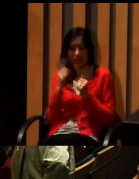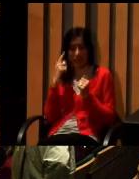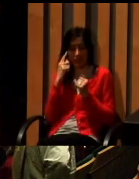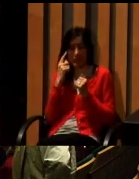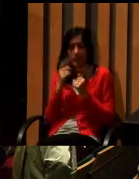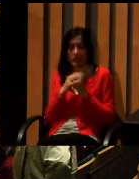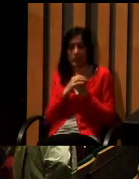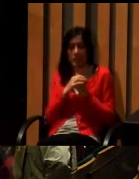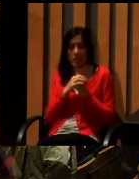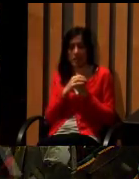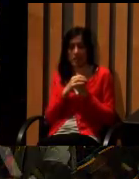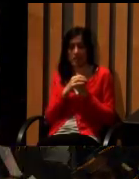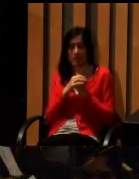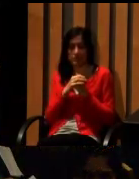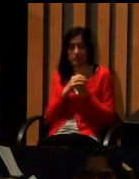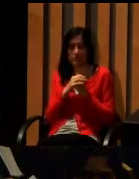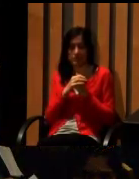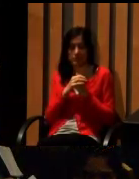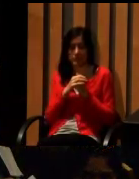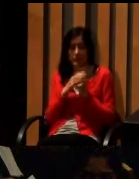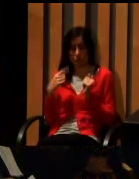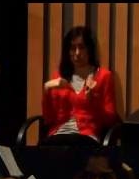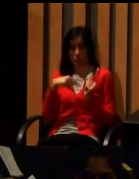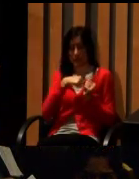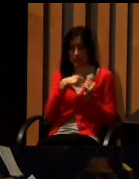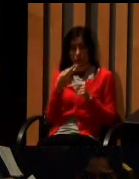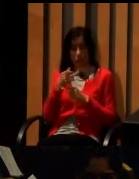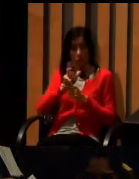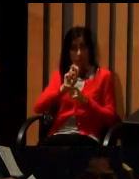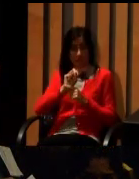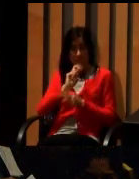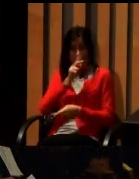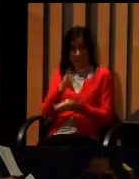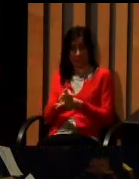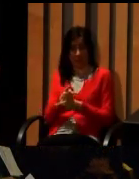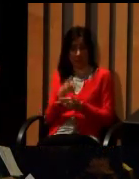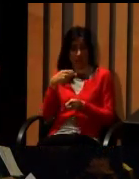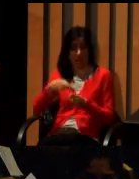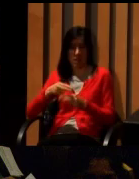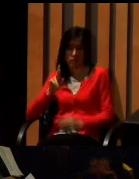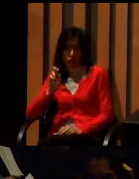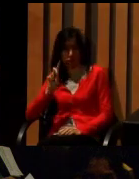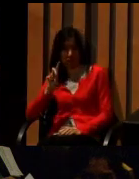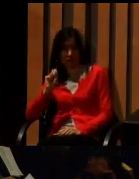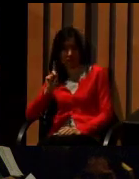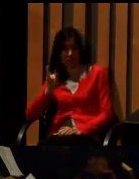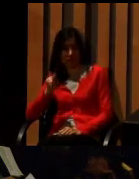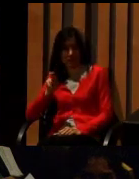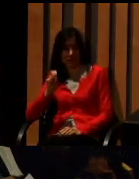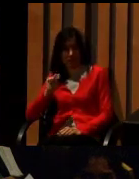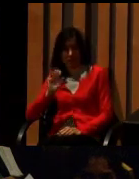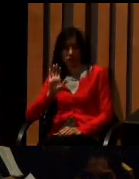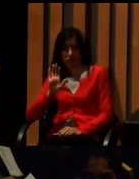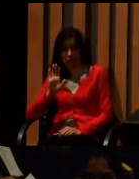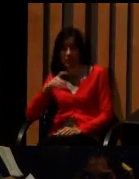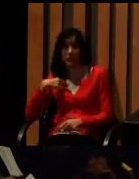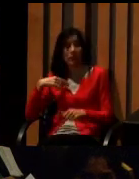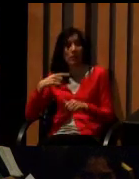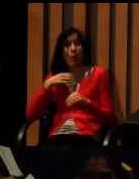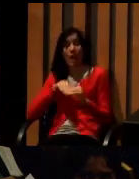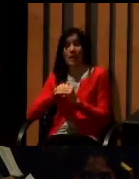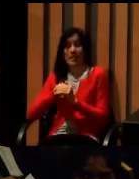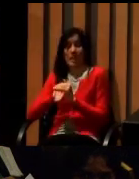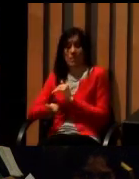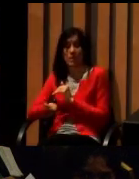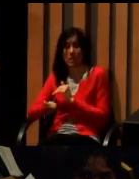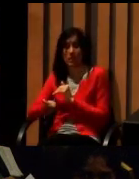fact that us as humans are keeping the name Washington Redskins. Like, first of all, when I walked in here, everybody was staring